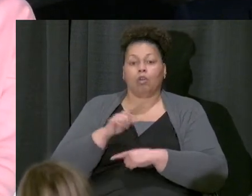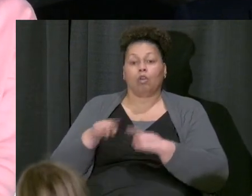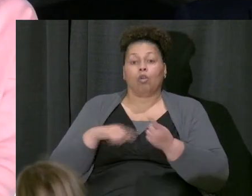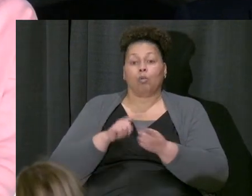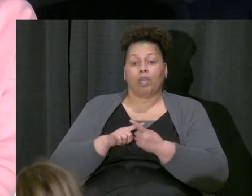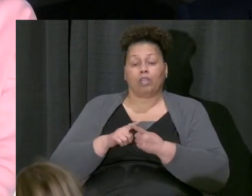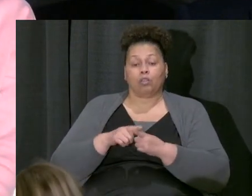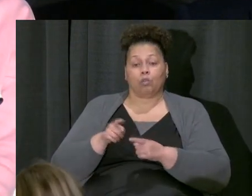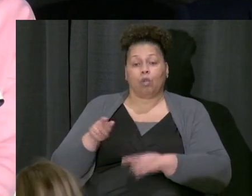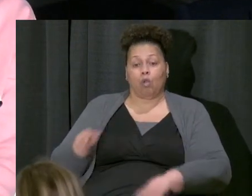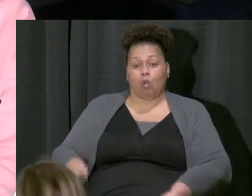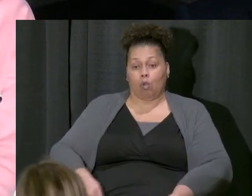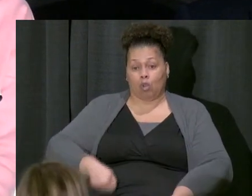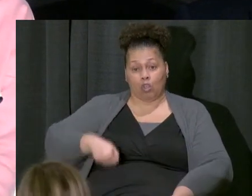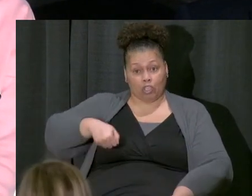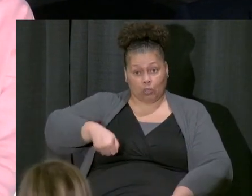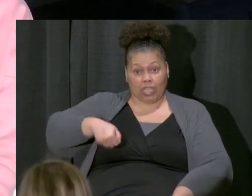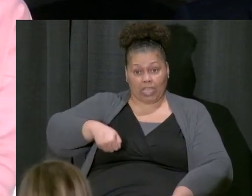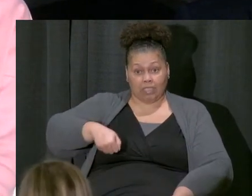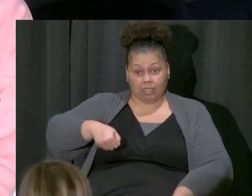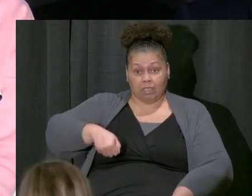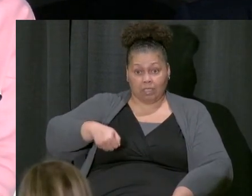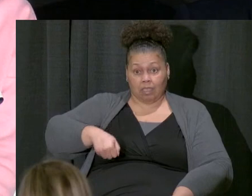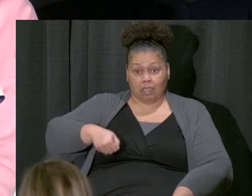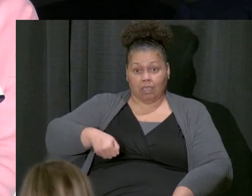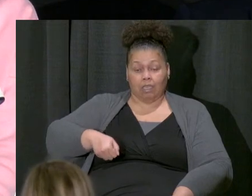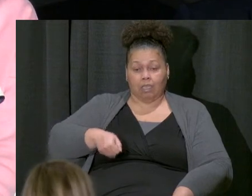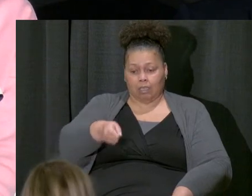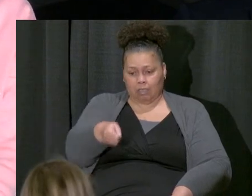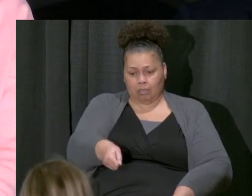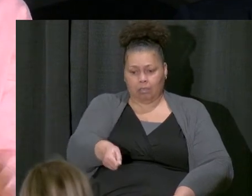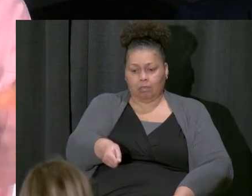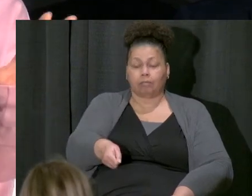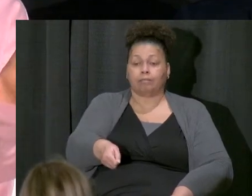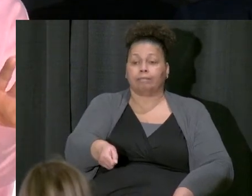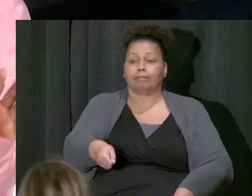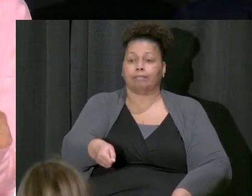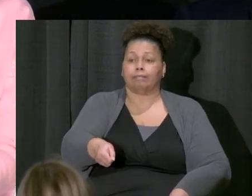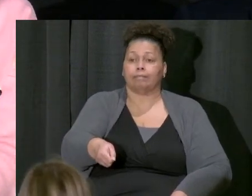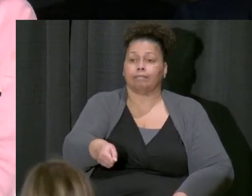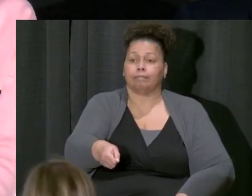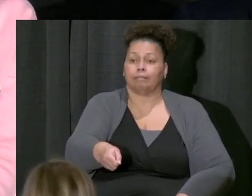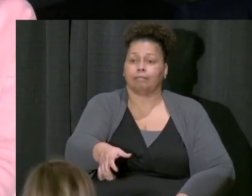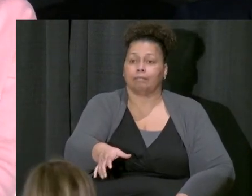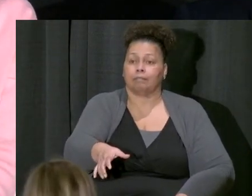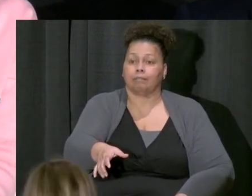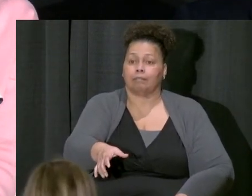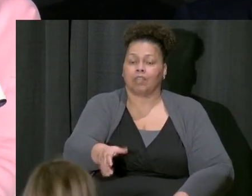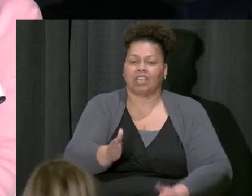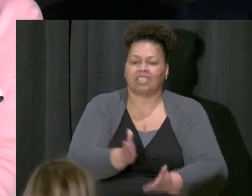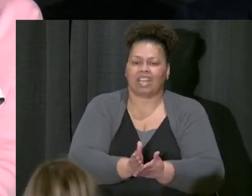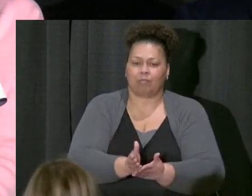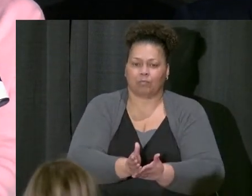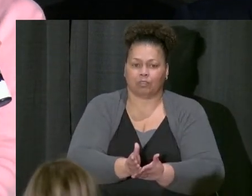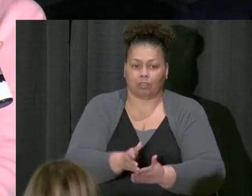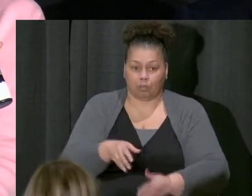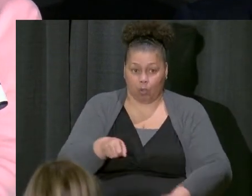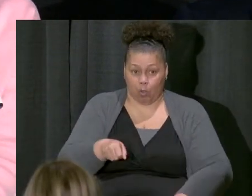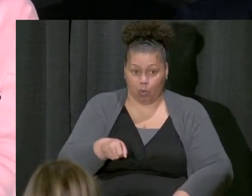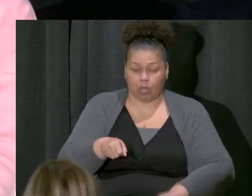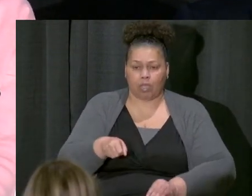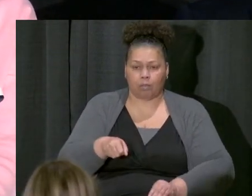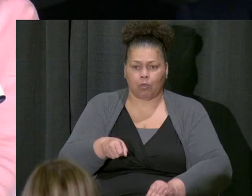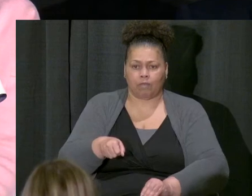hold the handle of the suitcase, it starts moving. And when you let go of the handle, it stops. And on